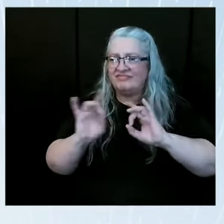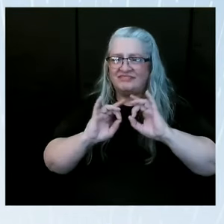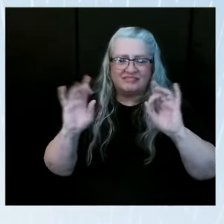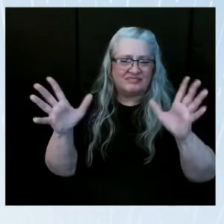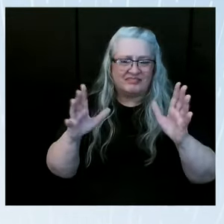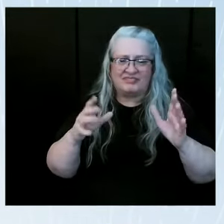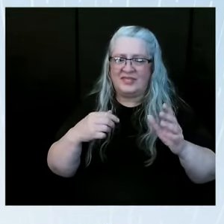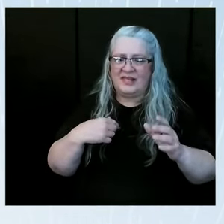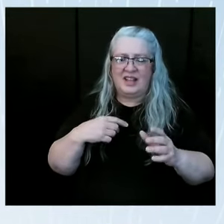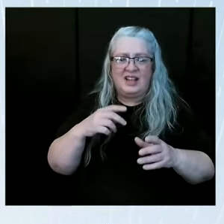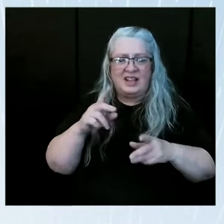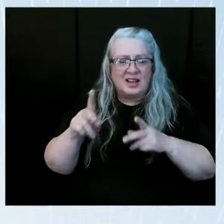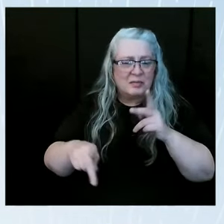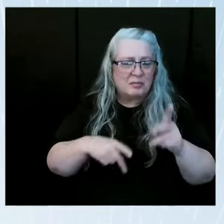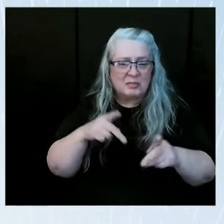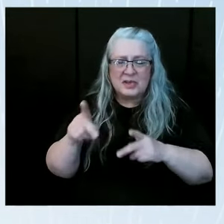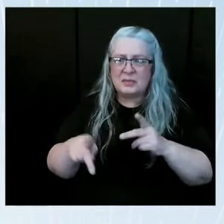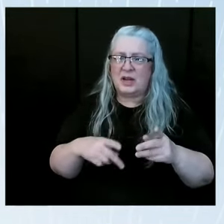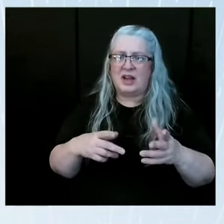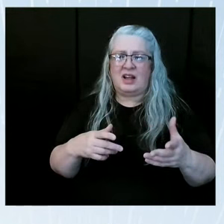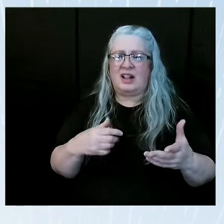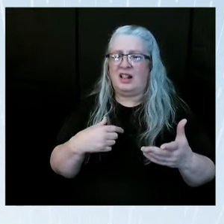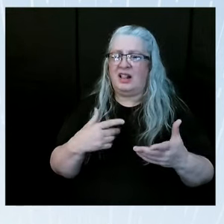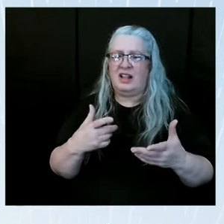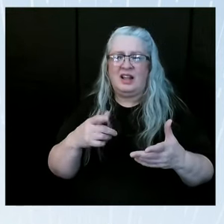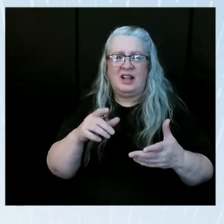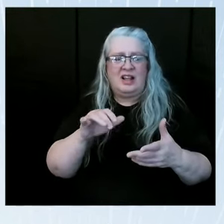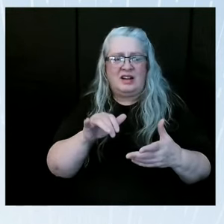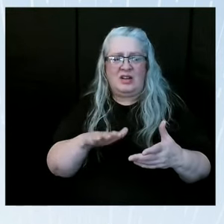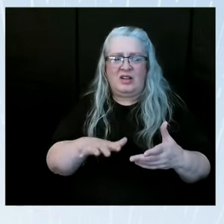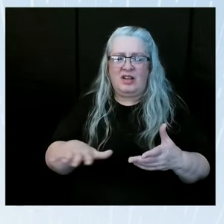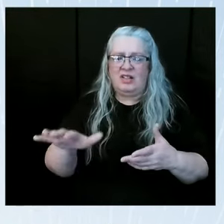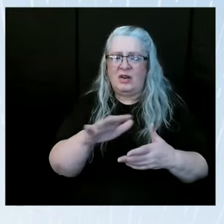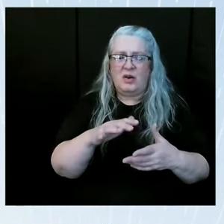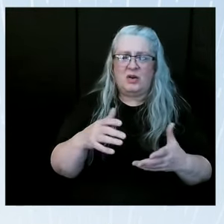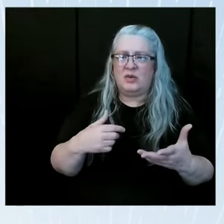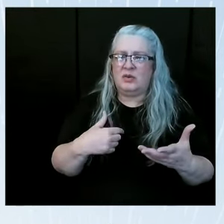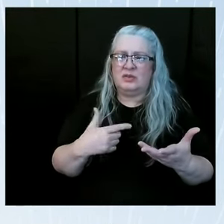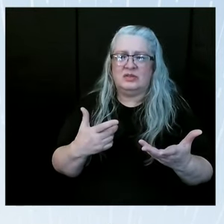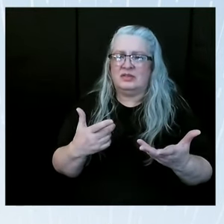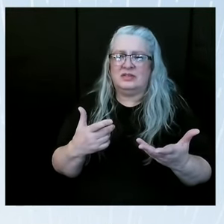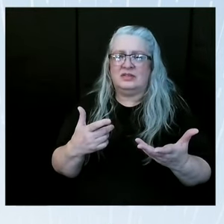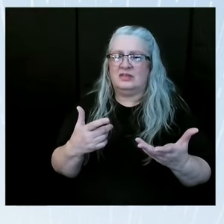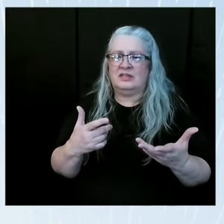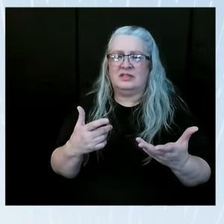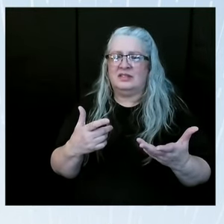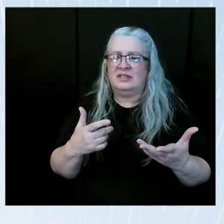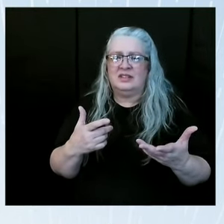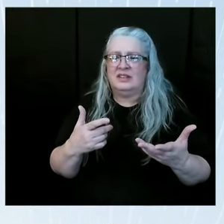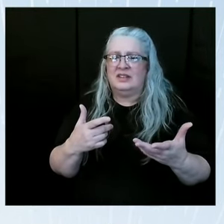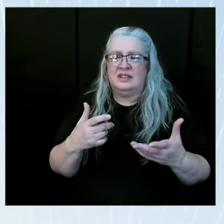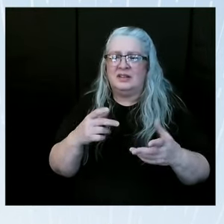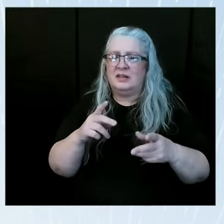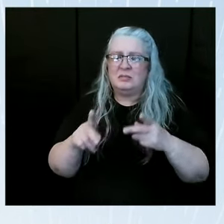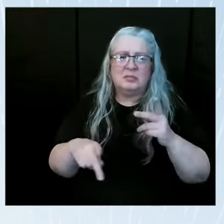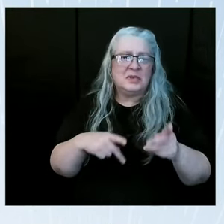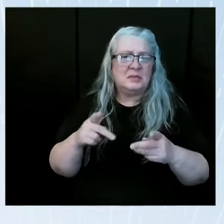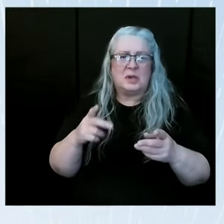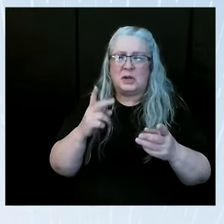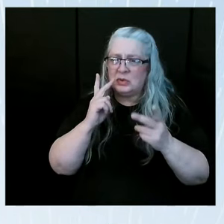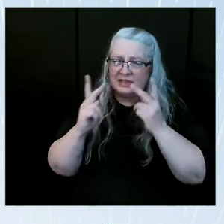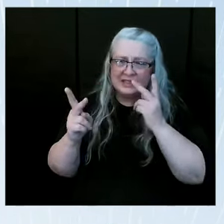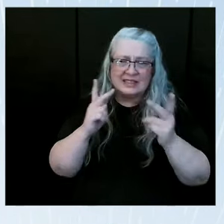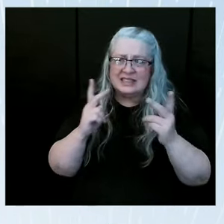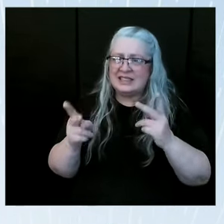capacity for individuals to inflict such cruelty on others. And yet, on the other hand,